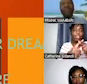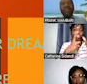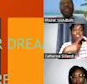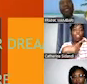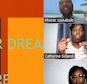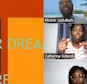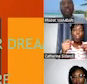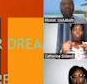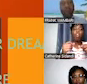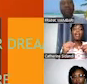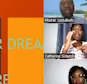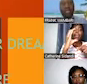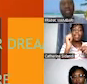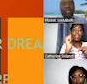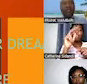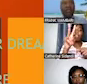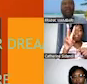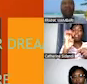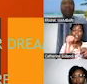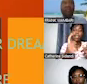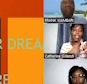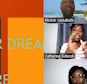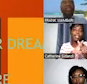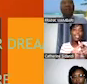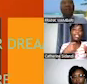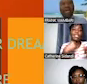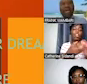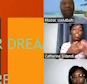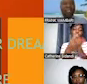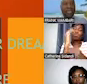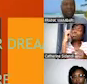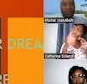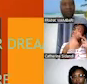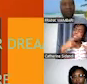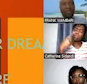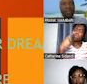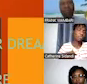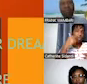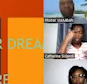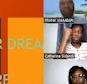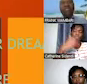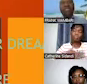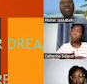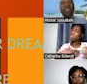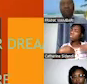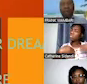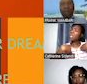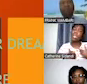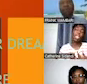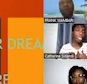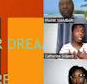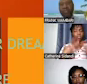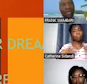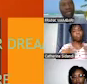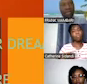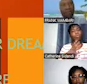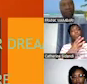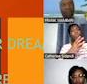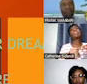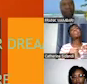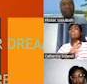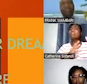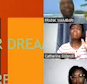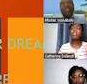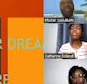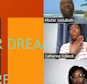he told God, kill me, because I'm now tired of being chased by the people who want to kill my life.